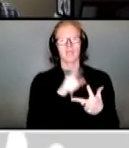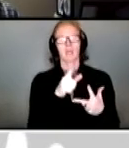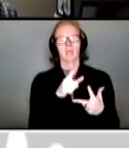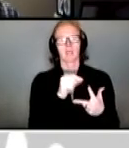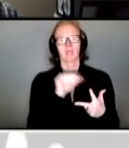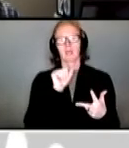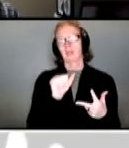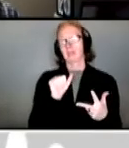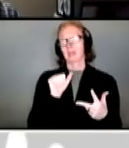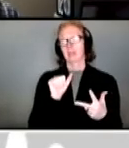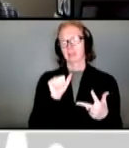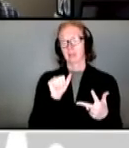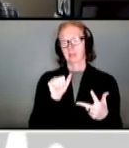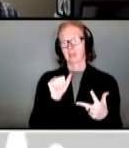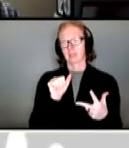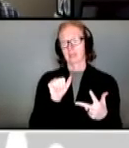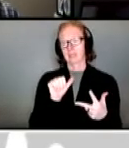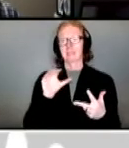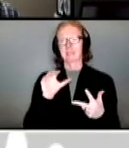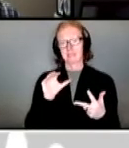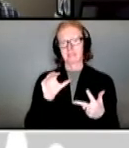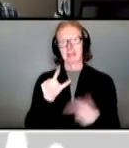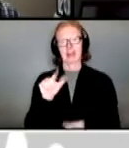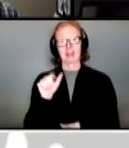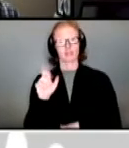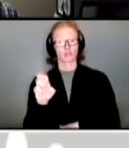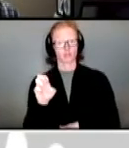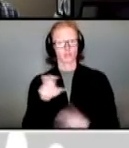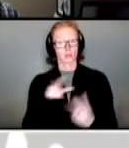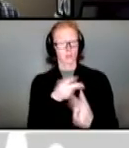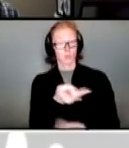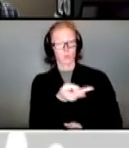AC Leisure, we had a meeting with,